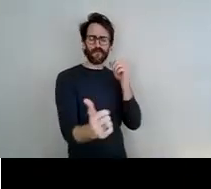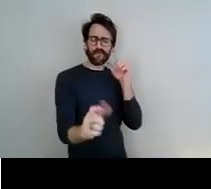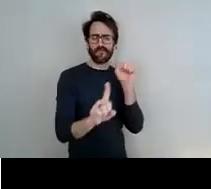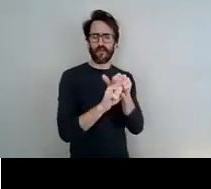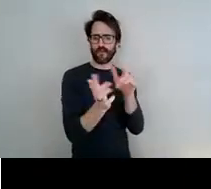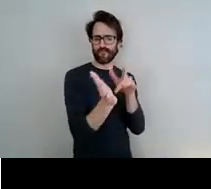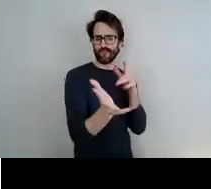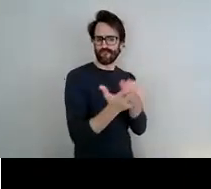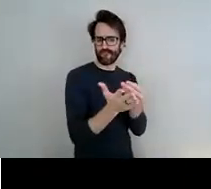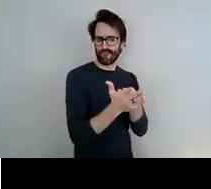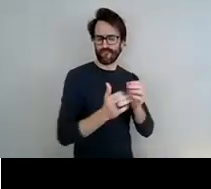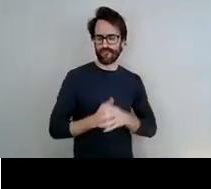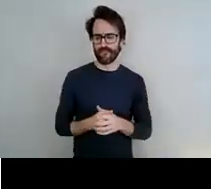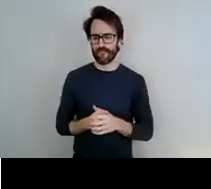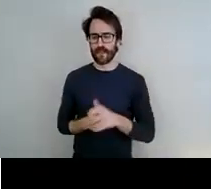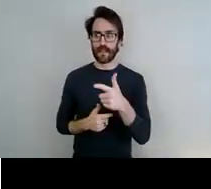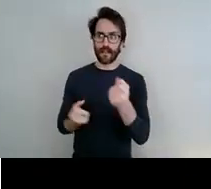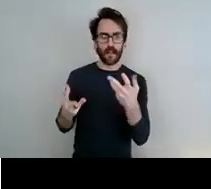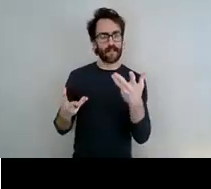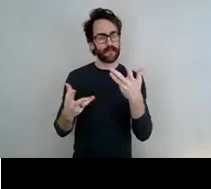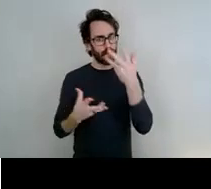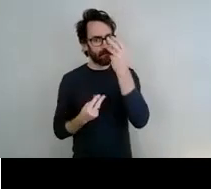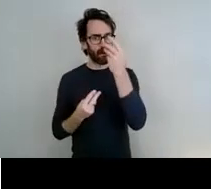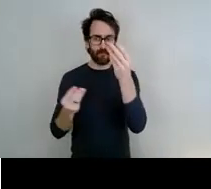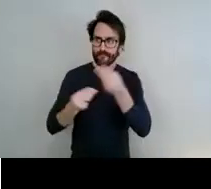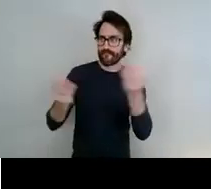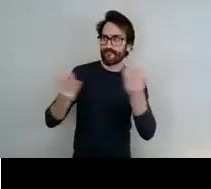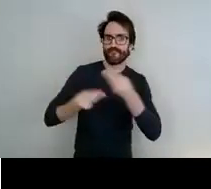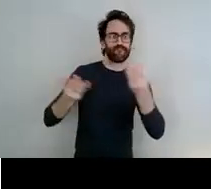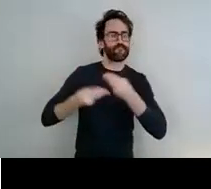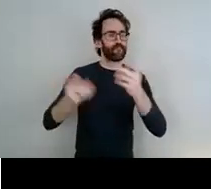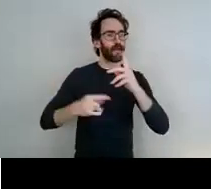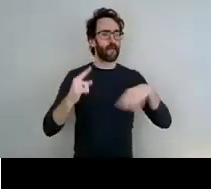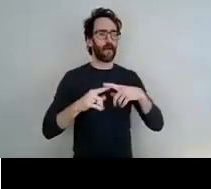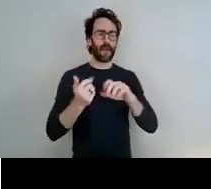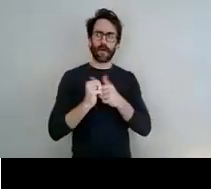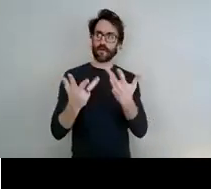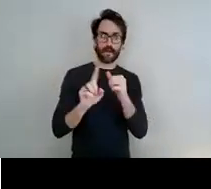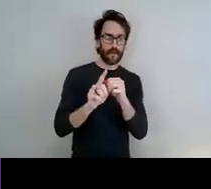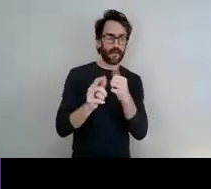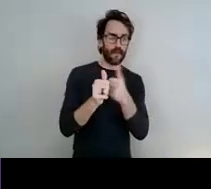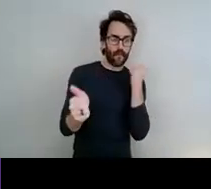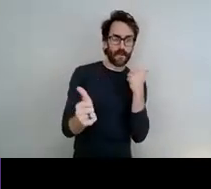newsletters promoting information around this fraud prevention, and our speakers will give more detail about that.